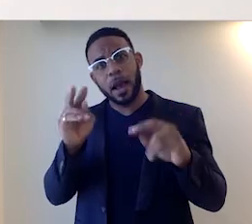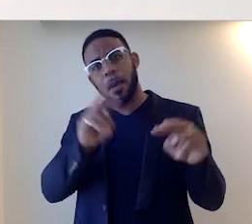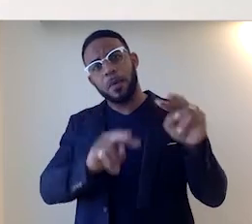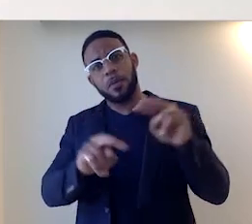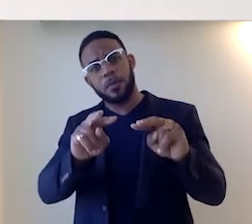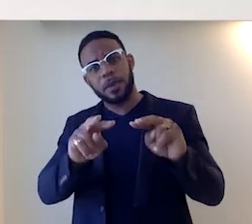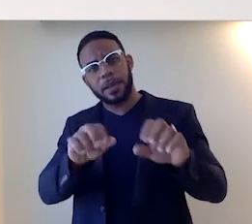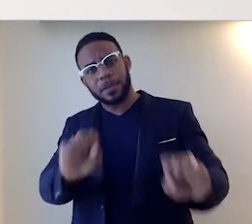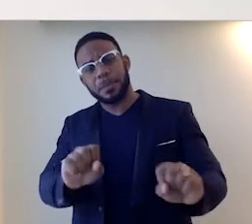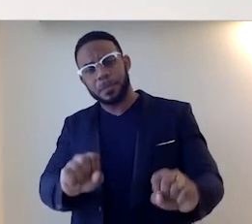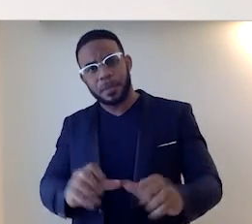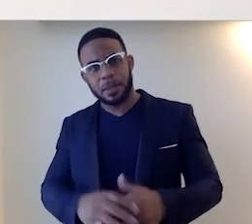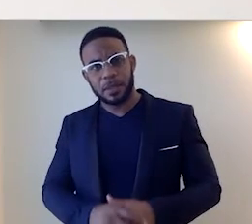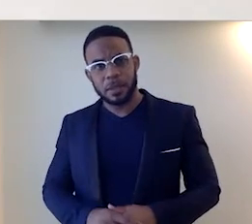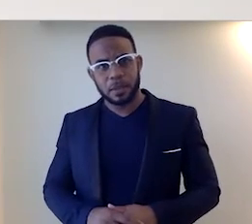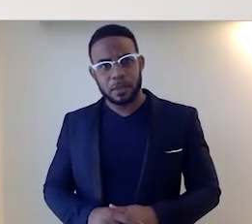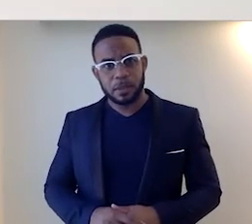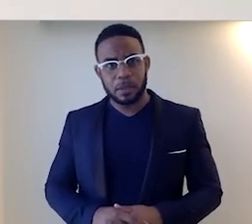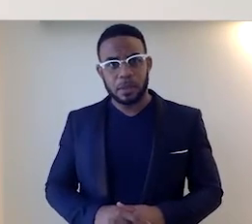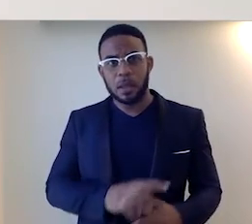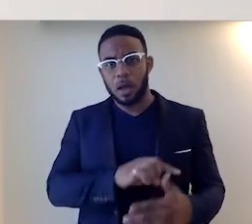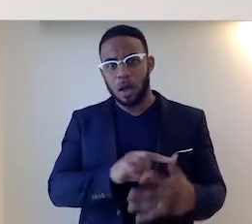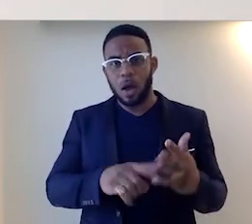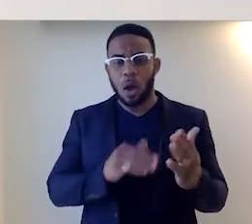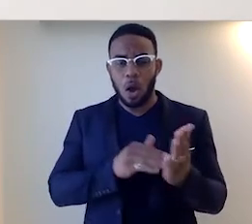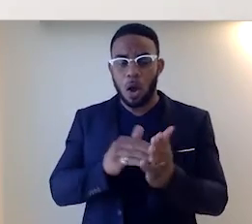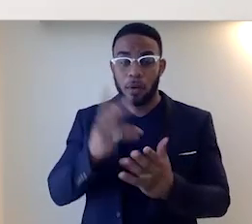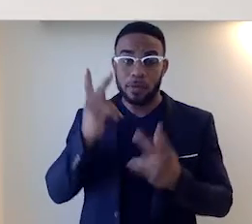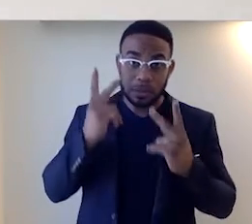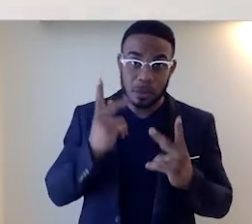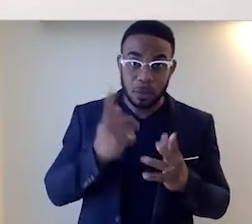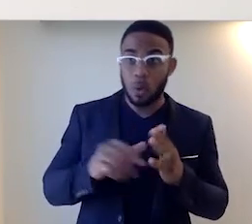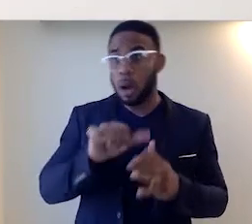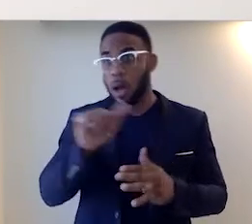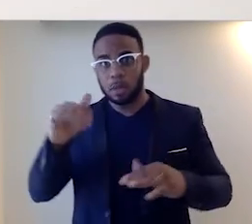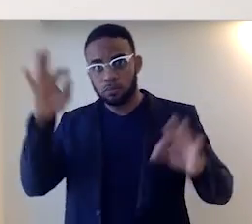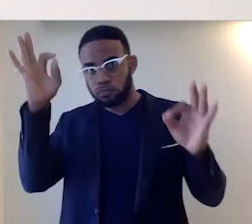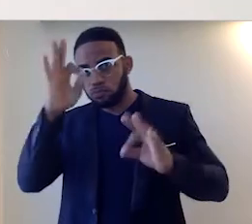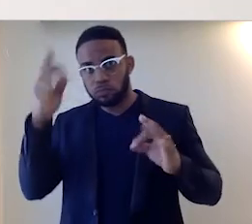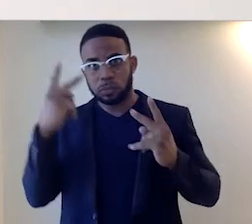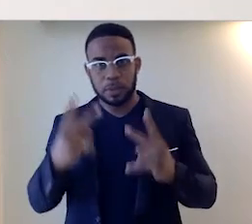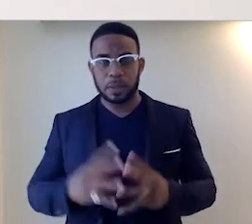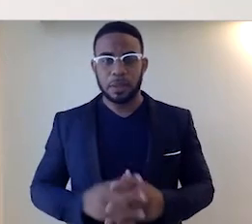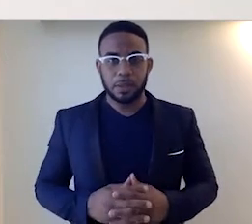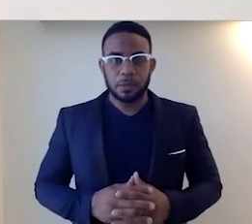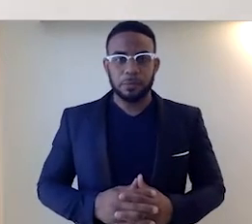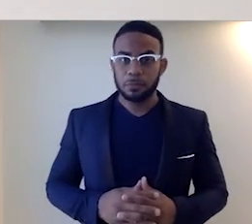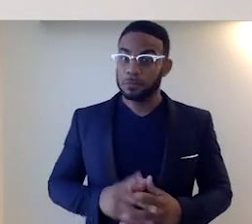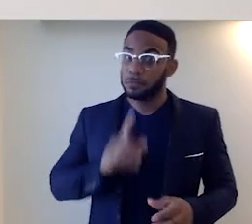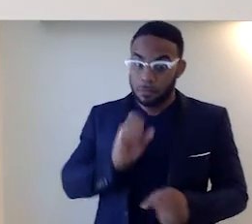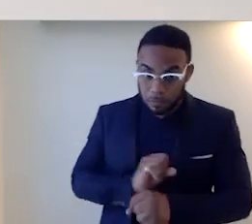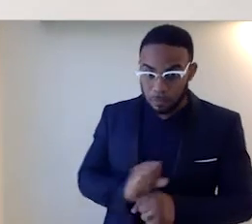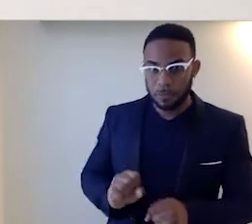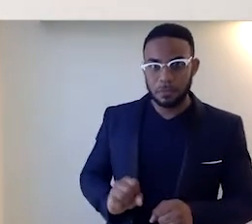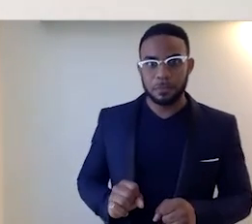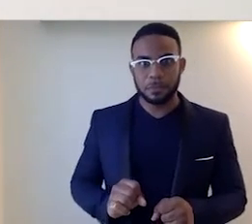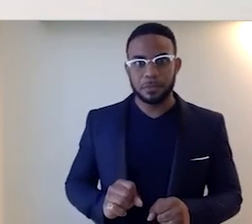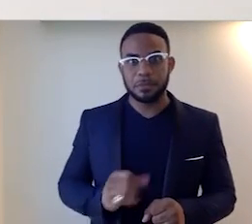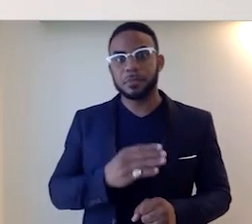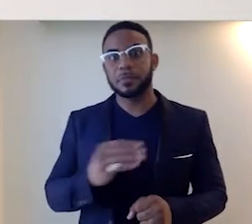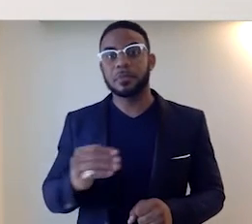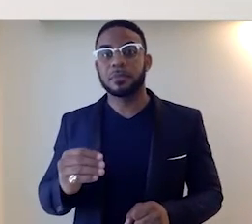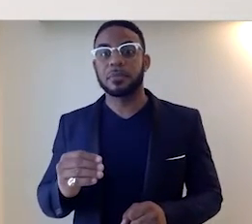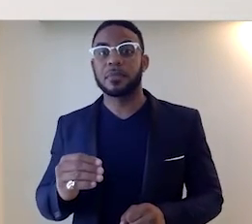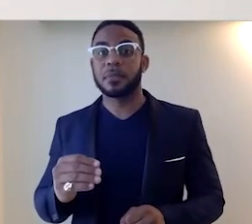observational capabilities, they often see what others don't see, literally